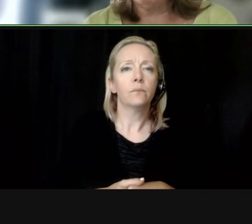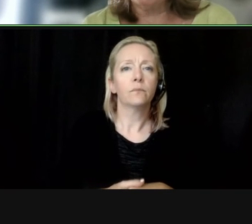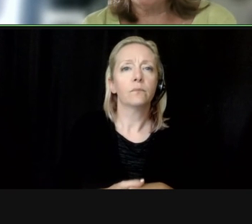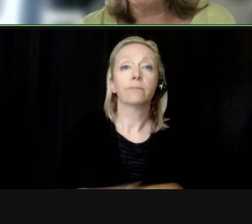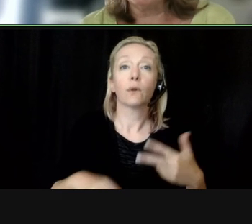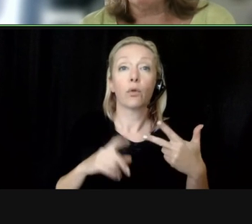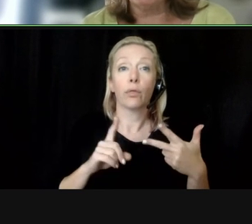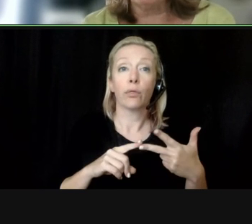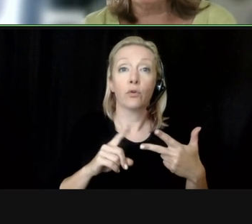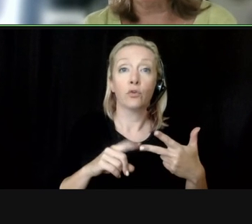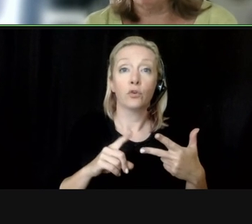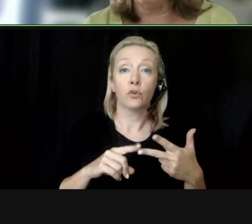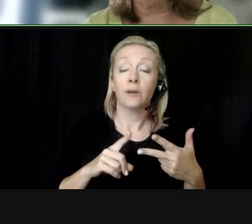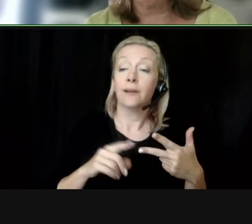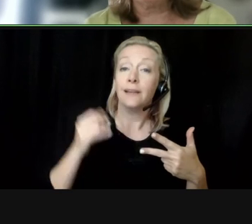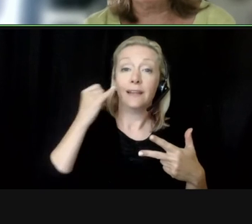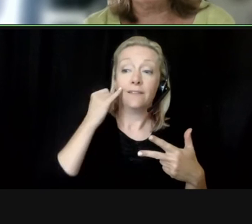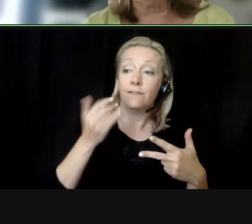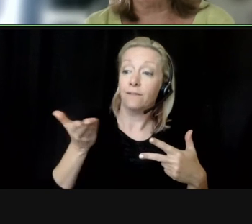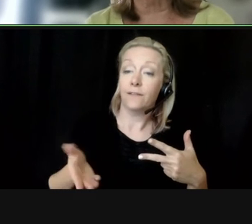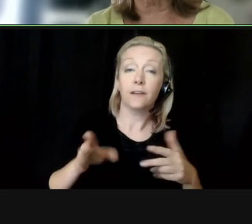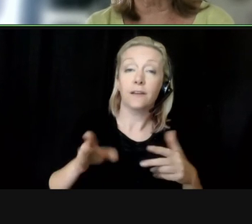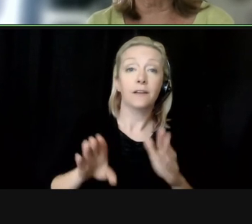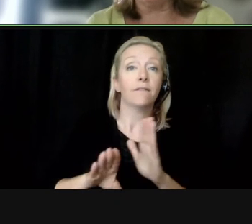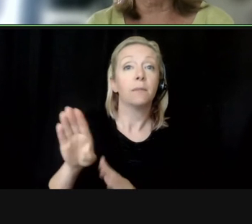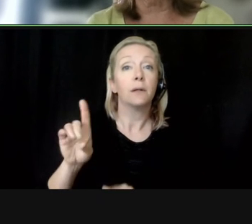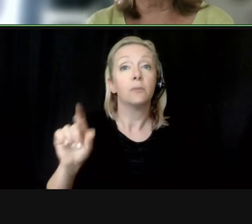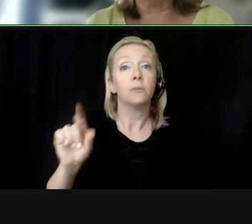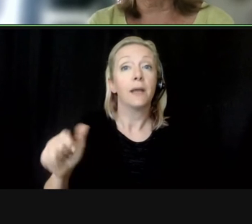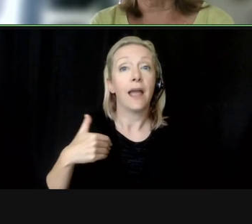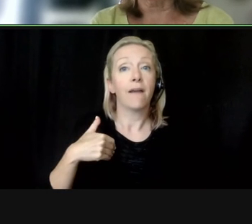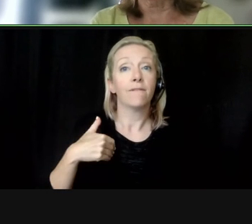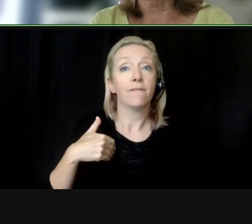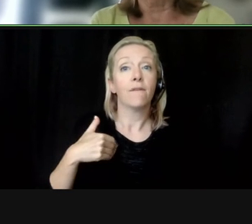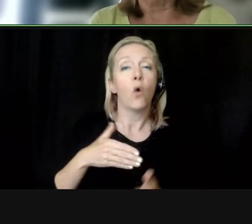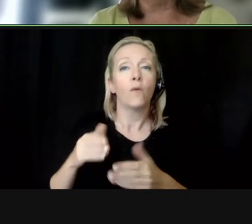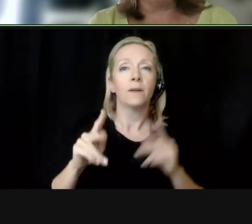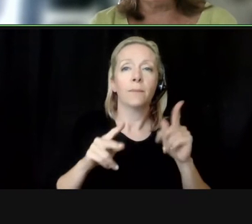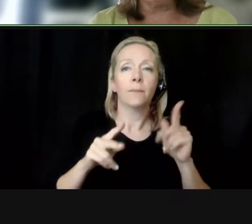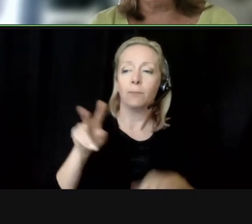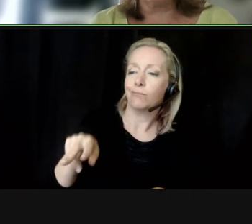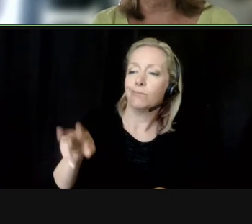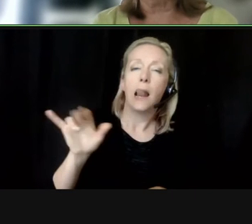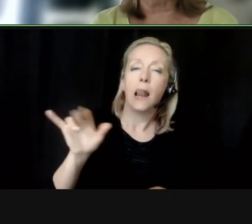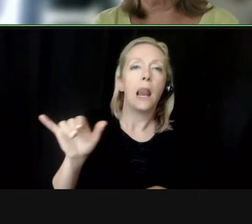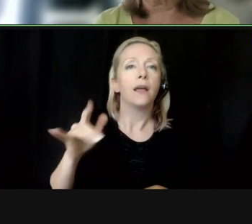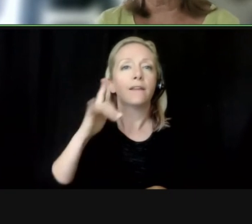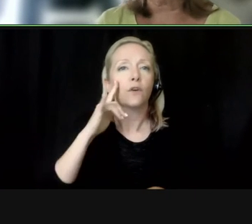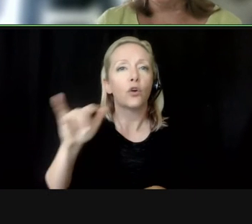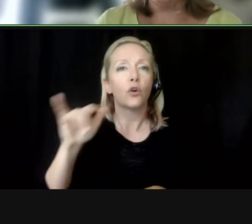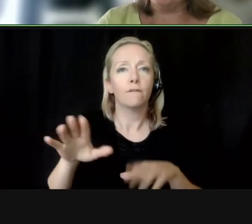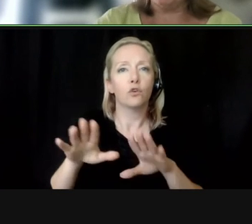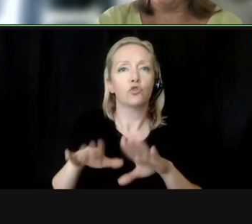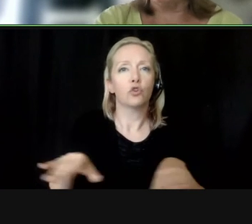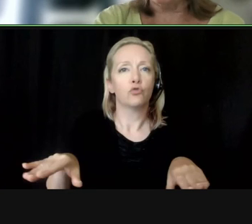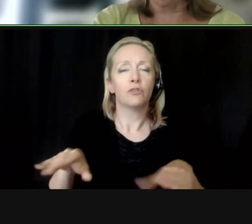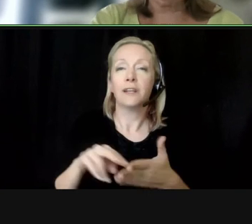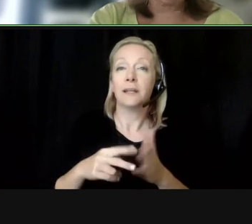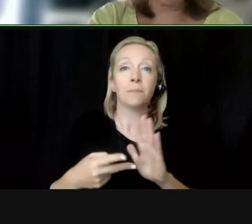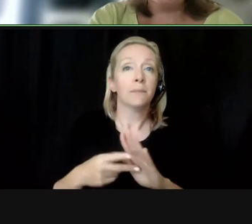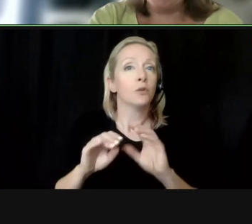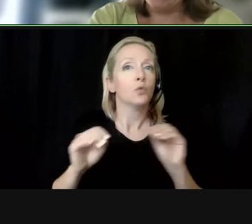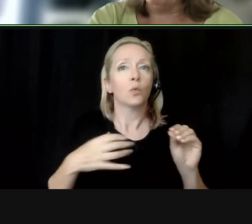with developmental disabilities are perceived as forever children without any sexual feelings or any